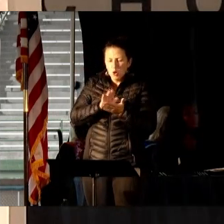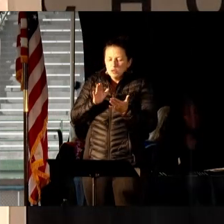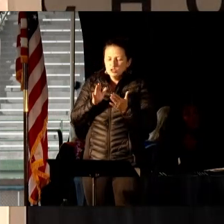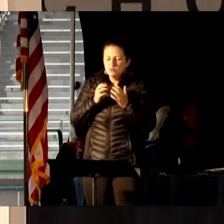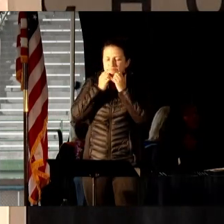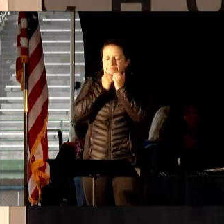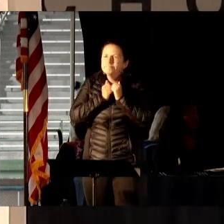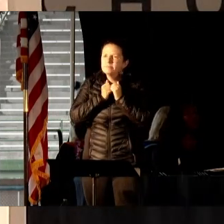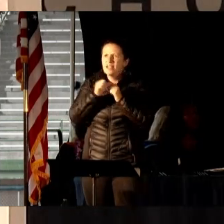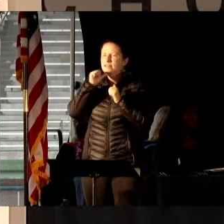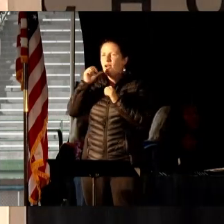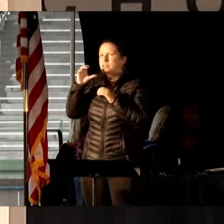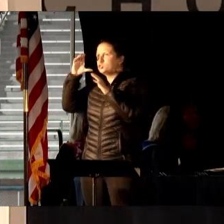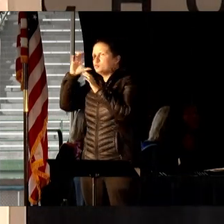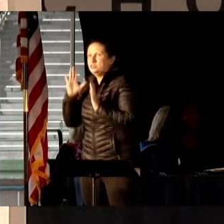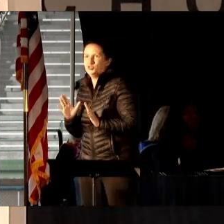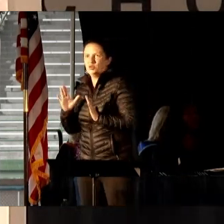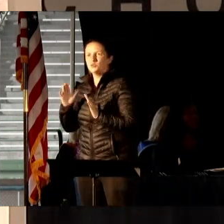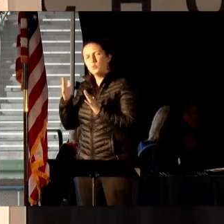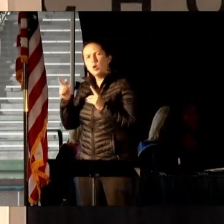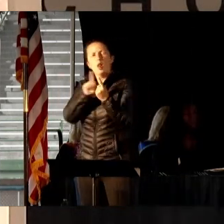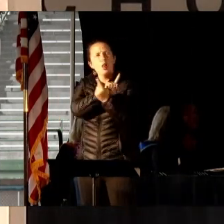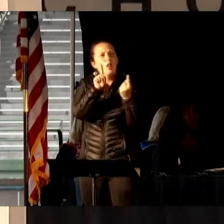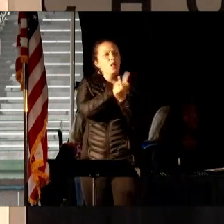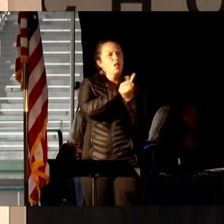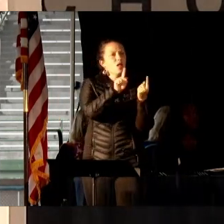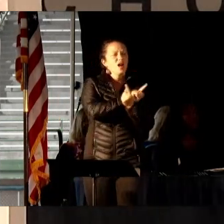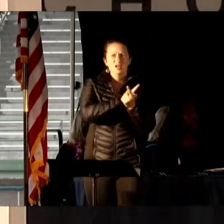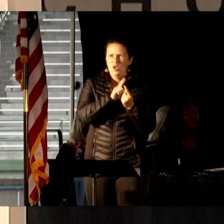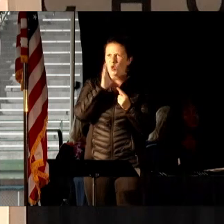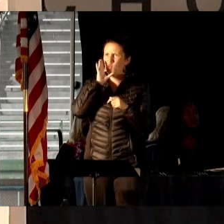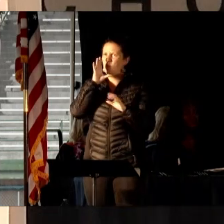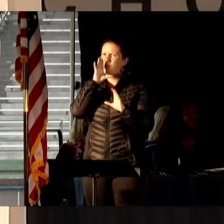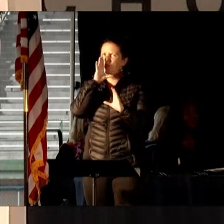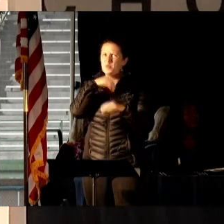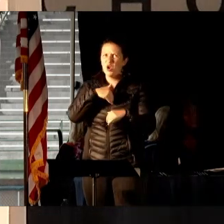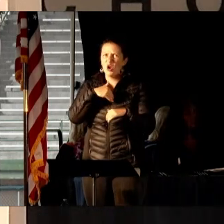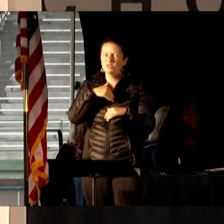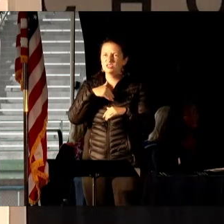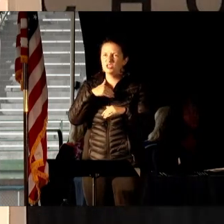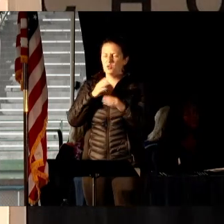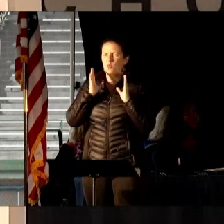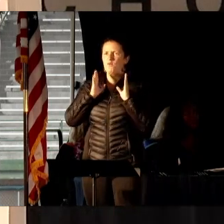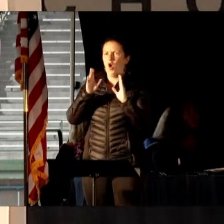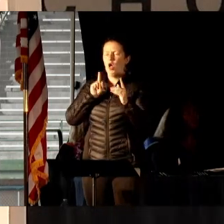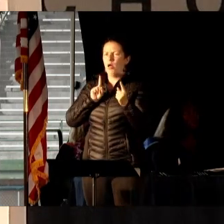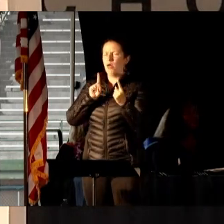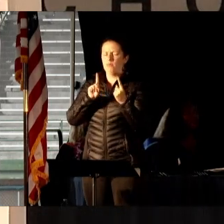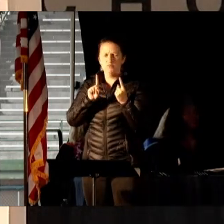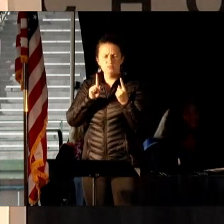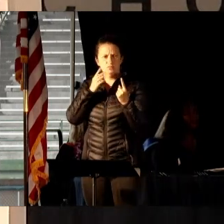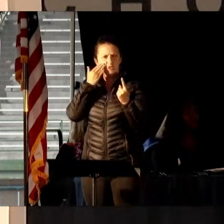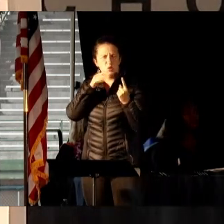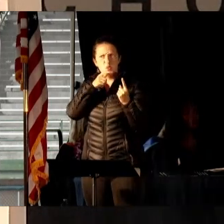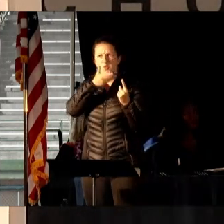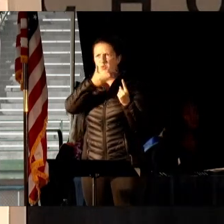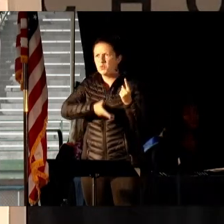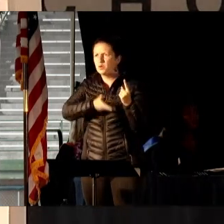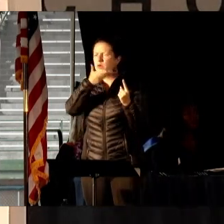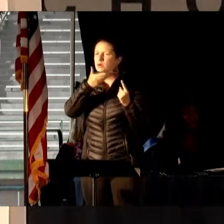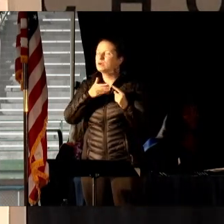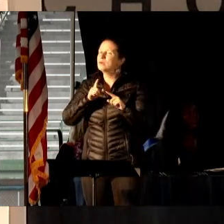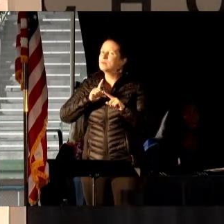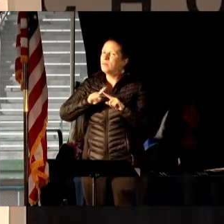will be weird not seeing the usual faces in the hallways anymore. Memories can last for a lifetime,